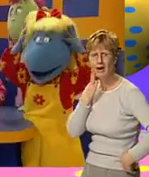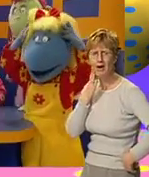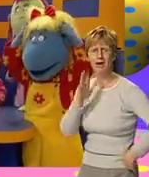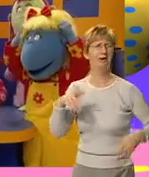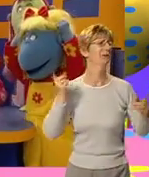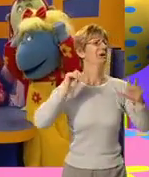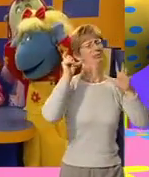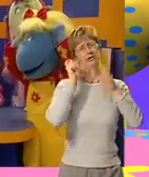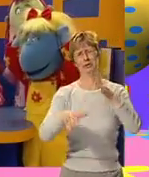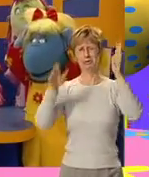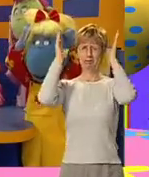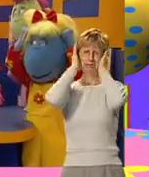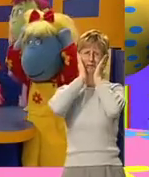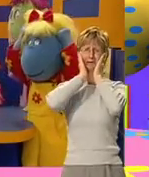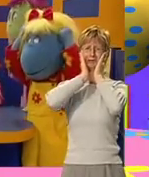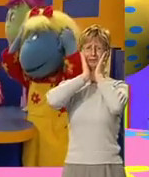do?